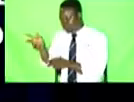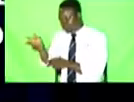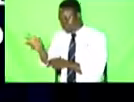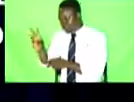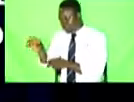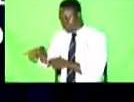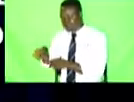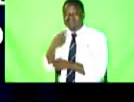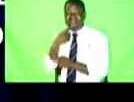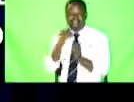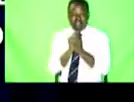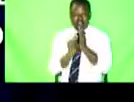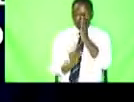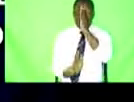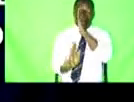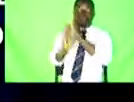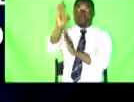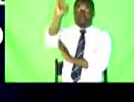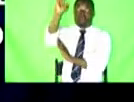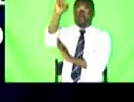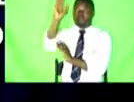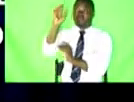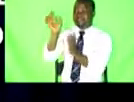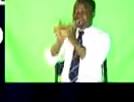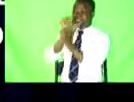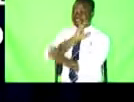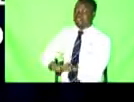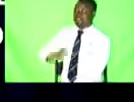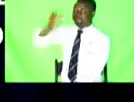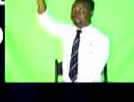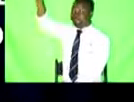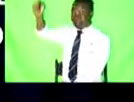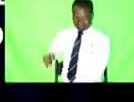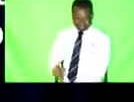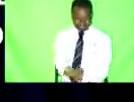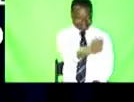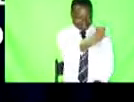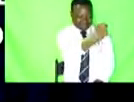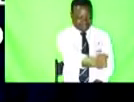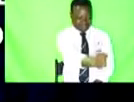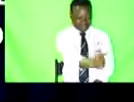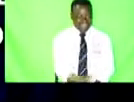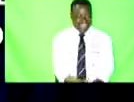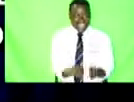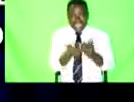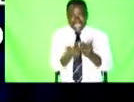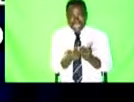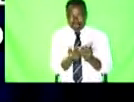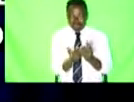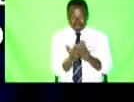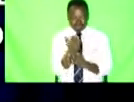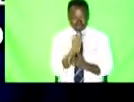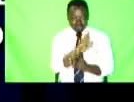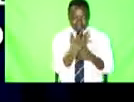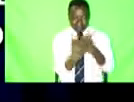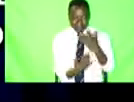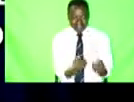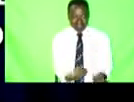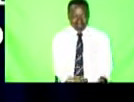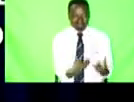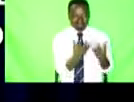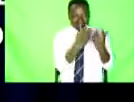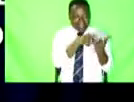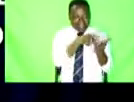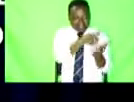God presented Christ as a sacrifice of atonement through the shedding of his blood to be